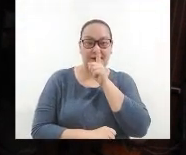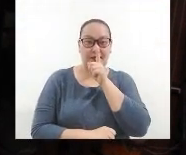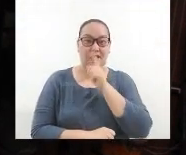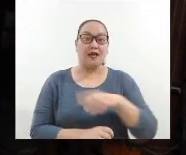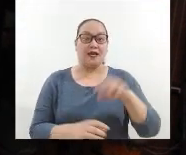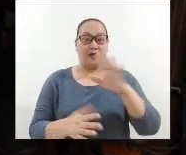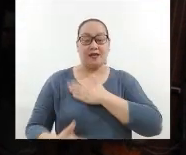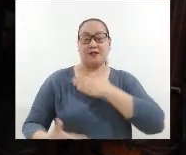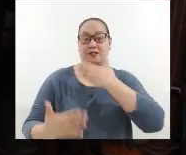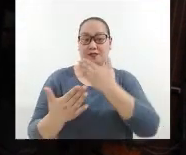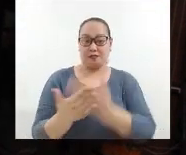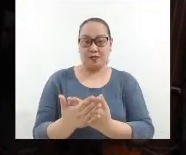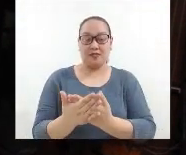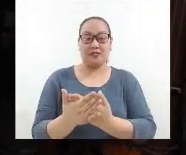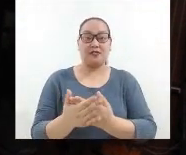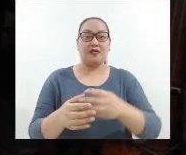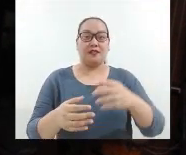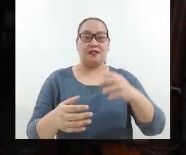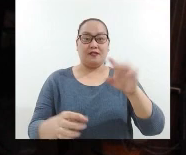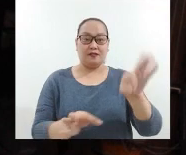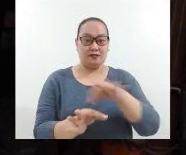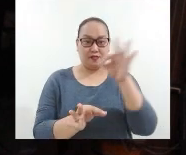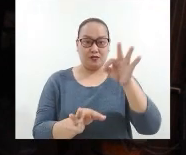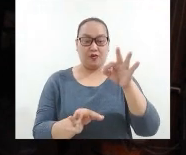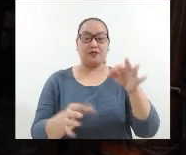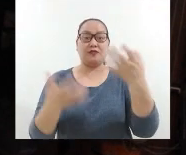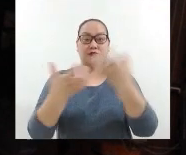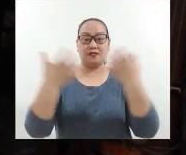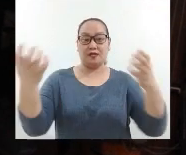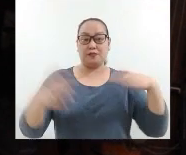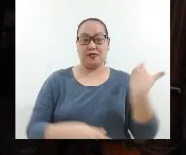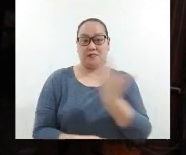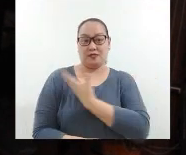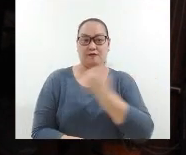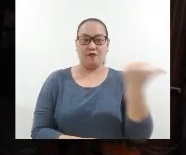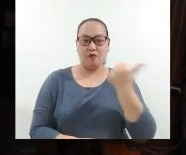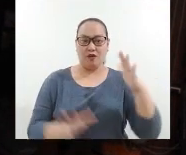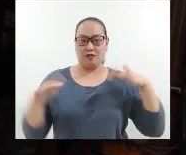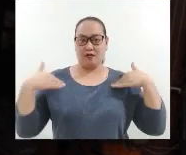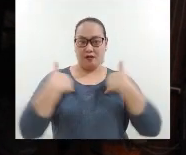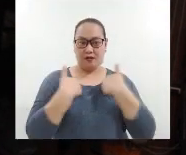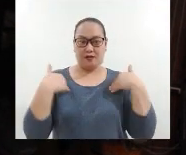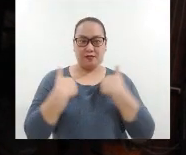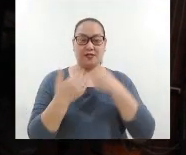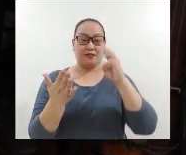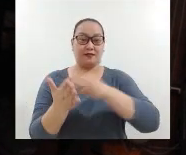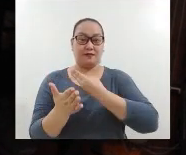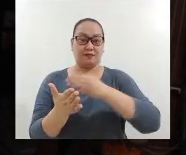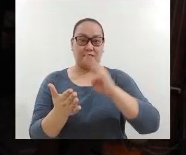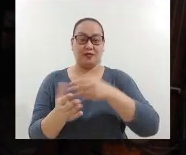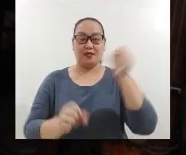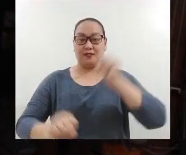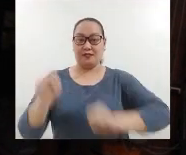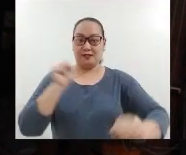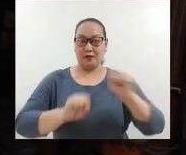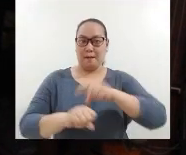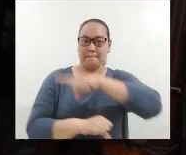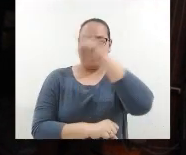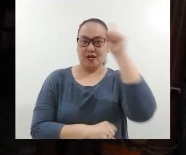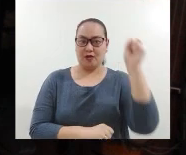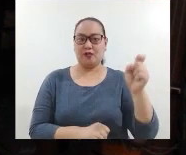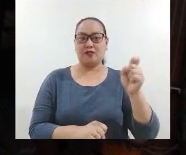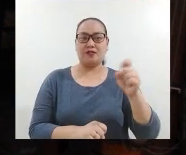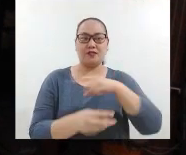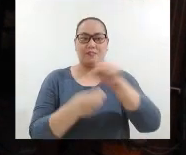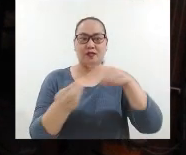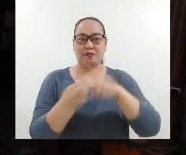soul. It is a thing that separates us from the rest of the animals. Music is a science because it deals with the different